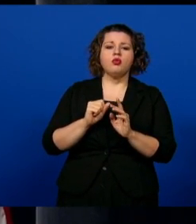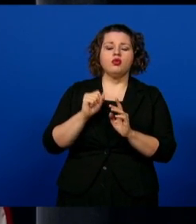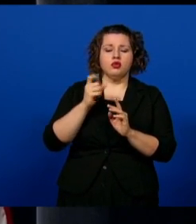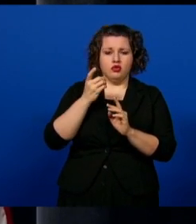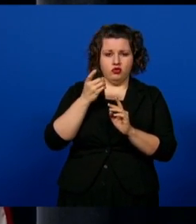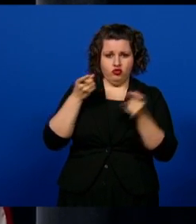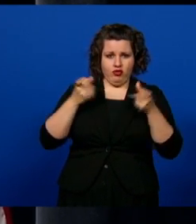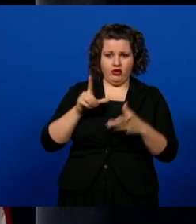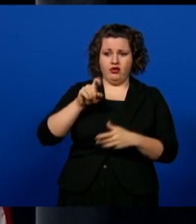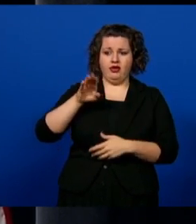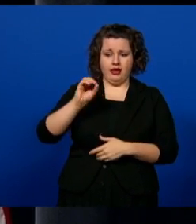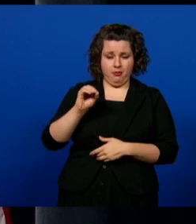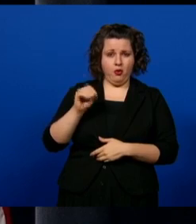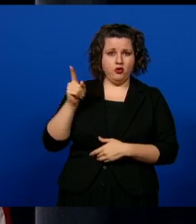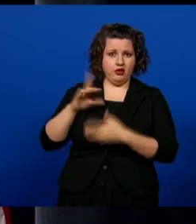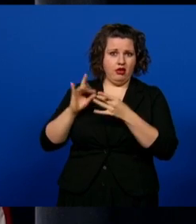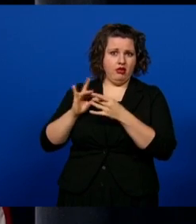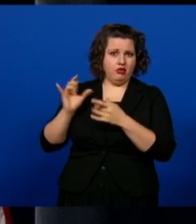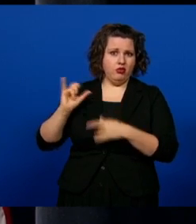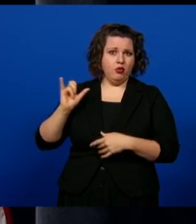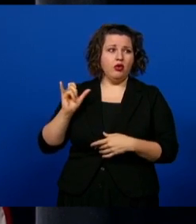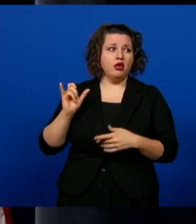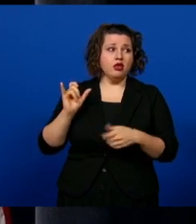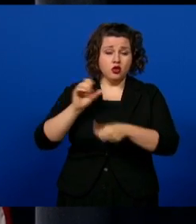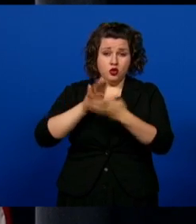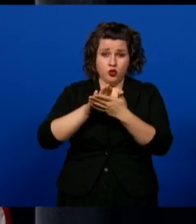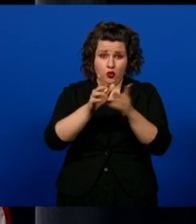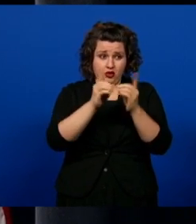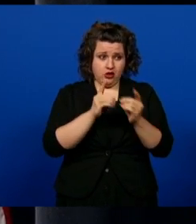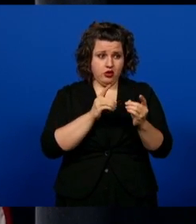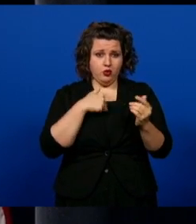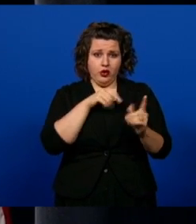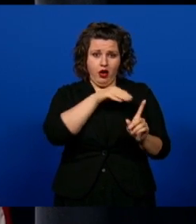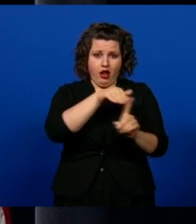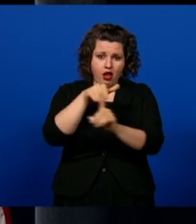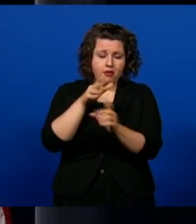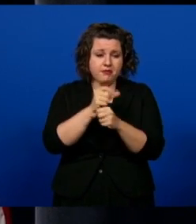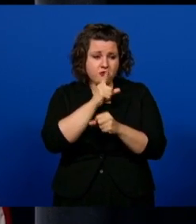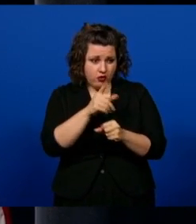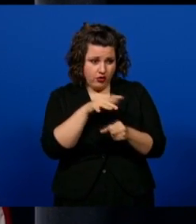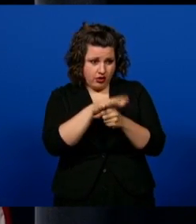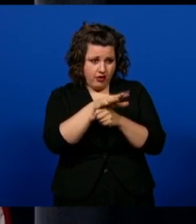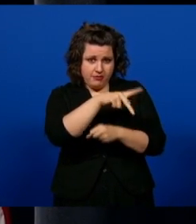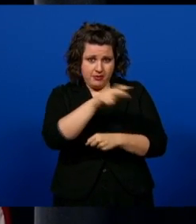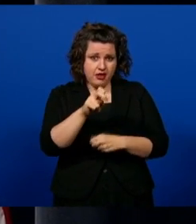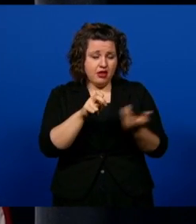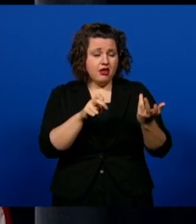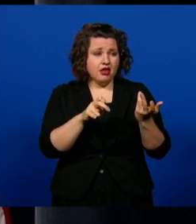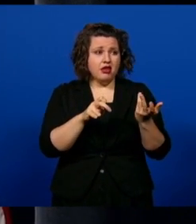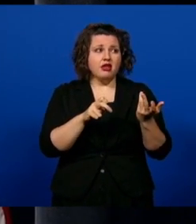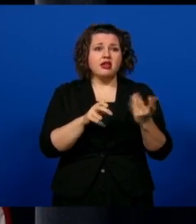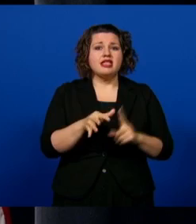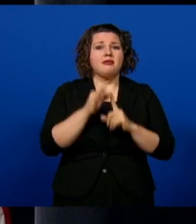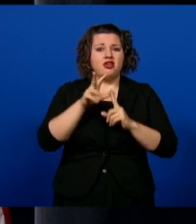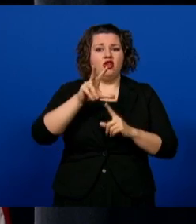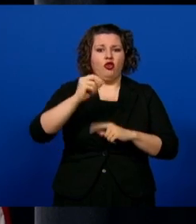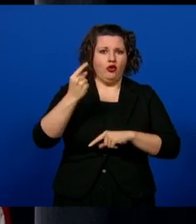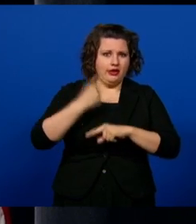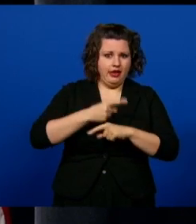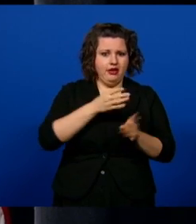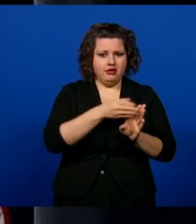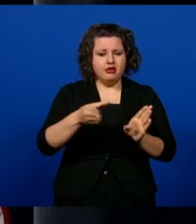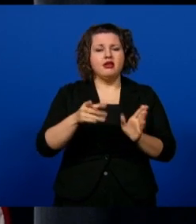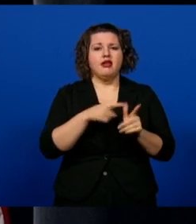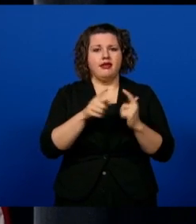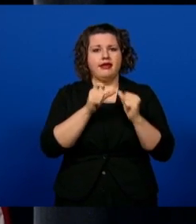Dr. Lebo, or Director Lebo indicated too, I mean, we're working with school districts to make sure that they have adequate PPE, especially for the first 30 days, and then we're going to continue to